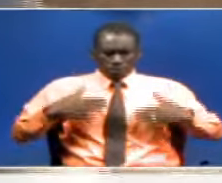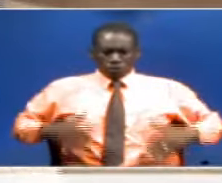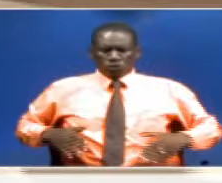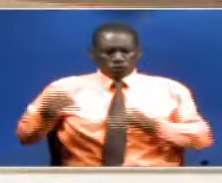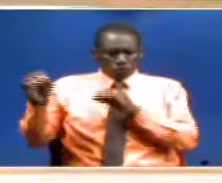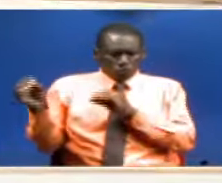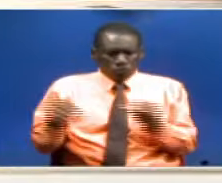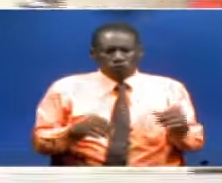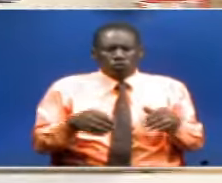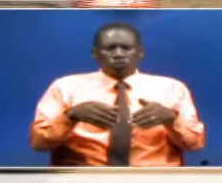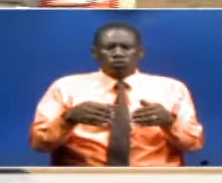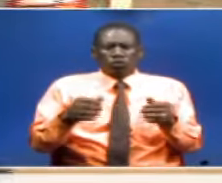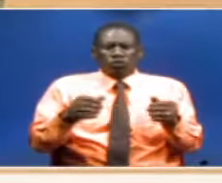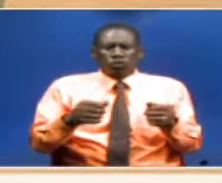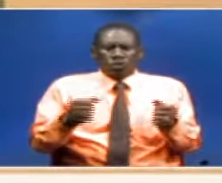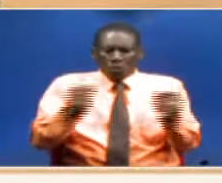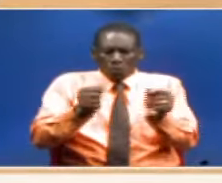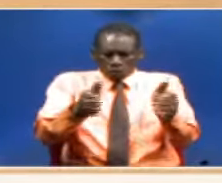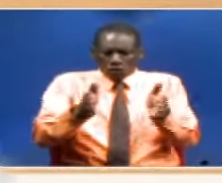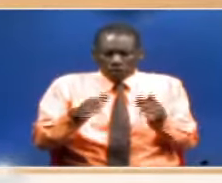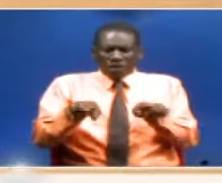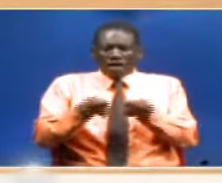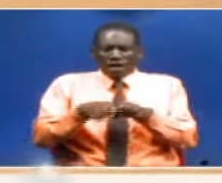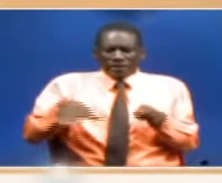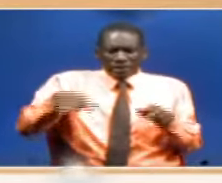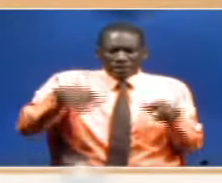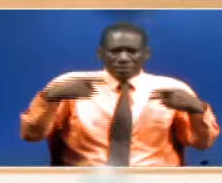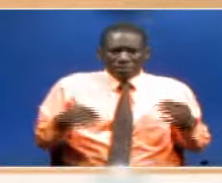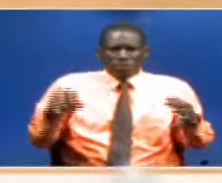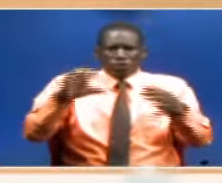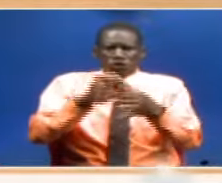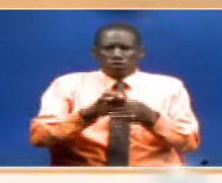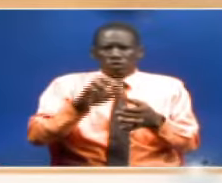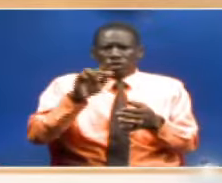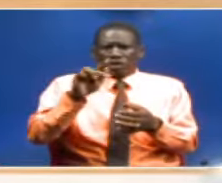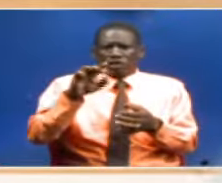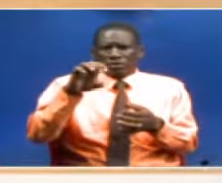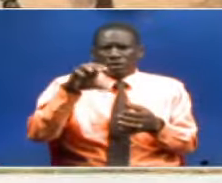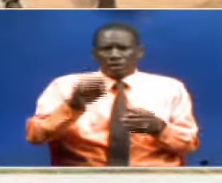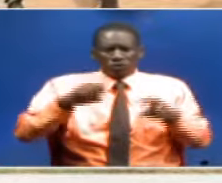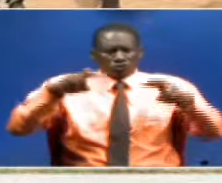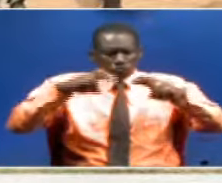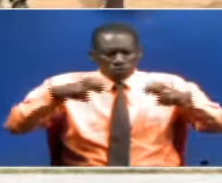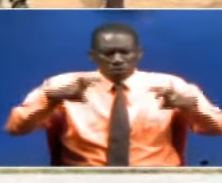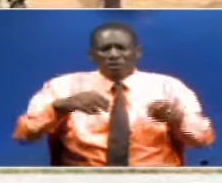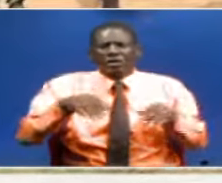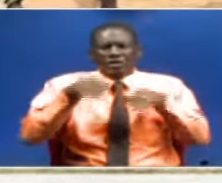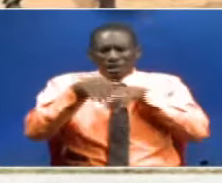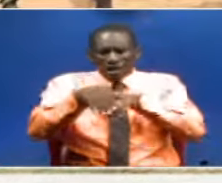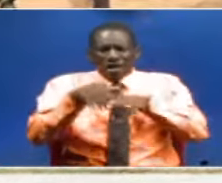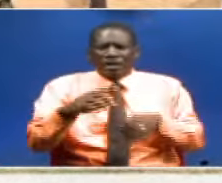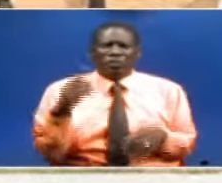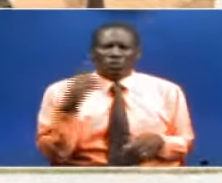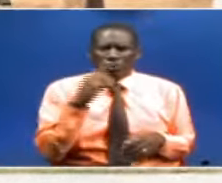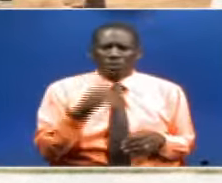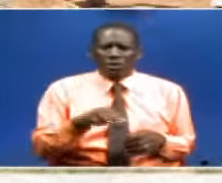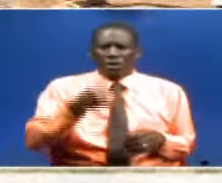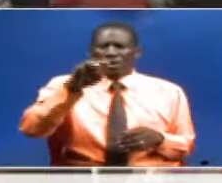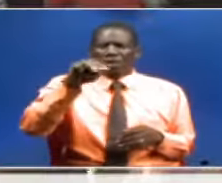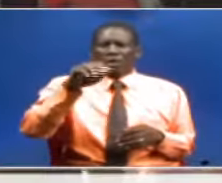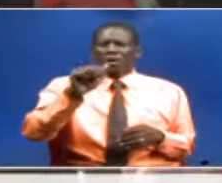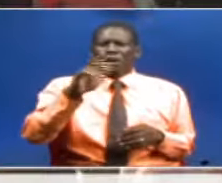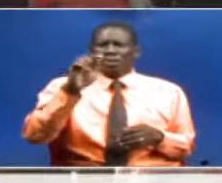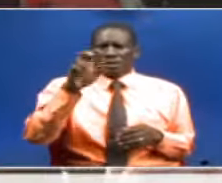Kago Funeral Home as residents joined KWS officers in search of the killer hyenas. Martin Mwangi,